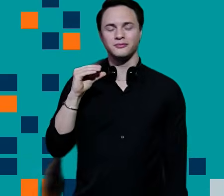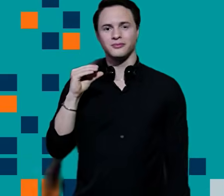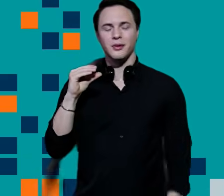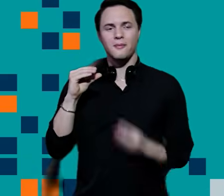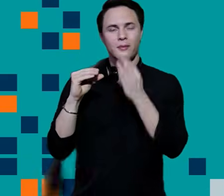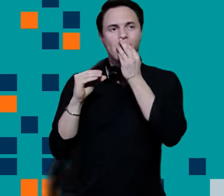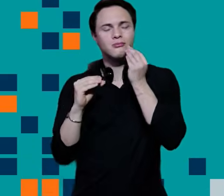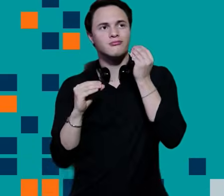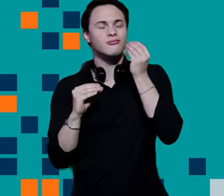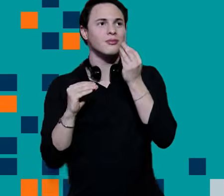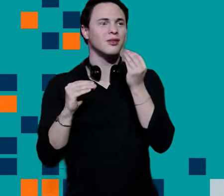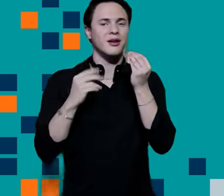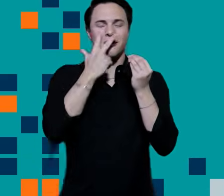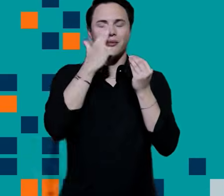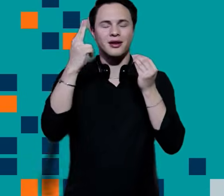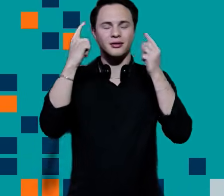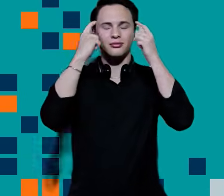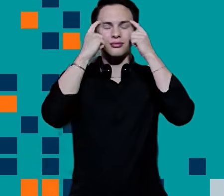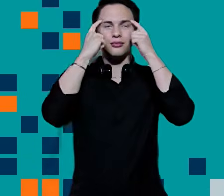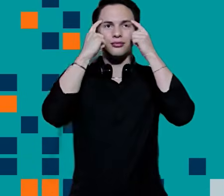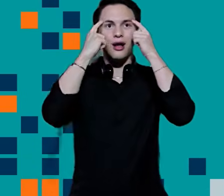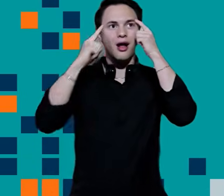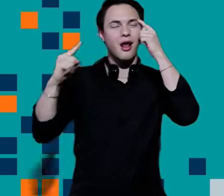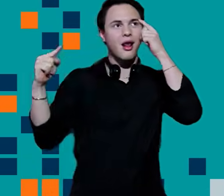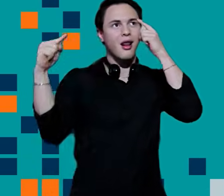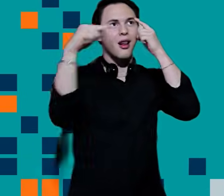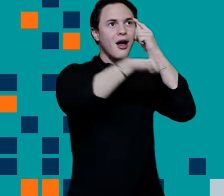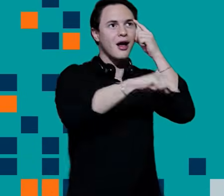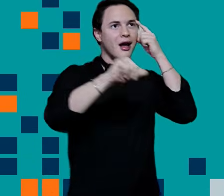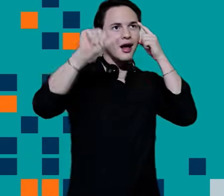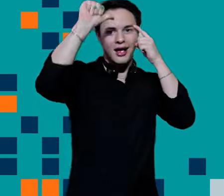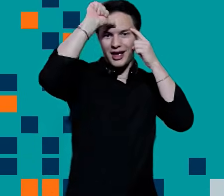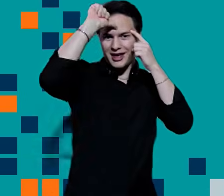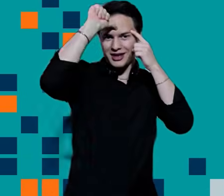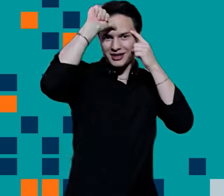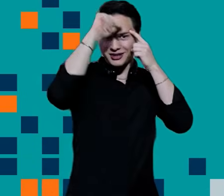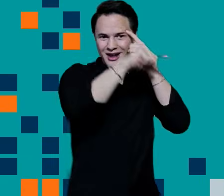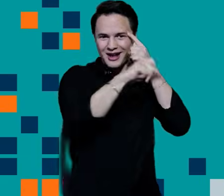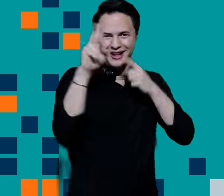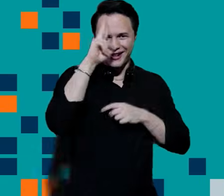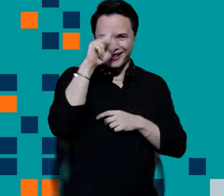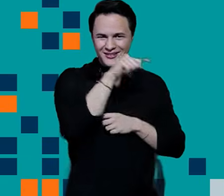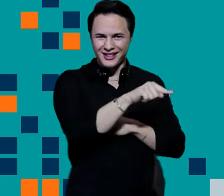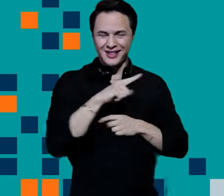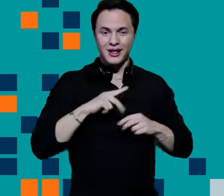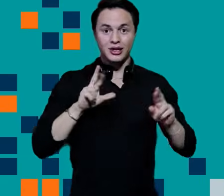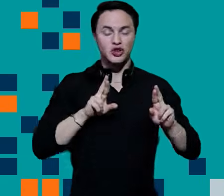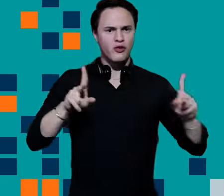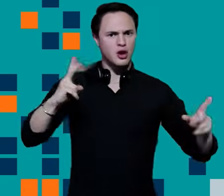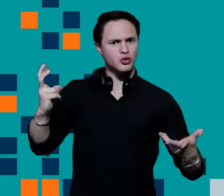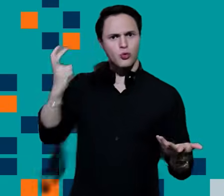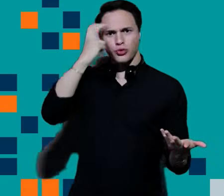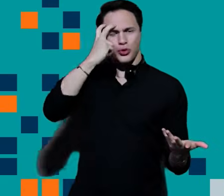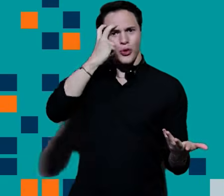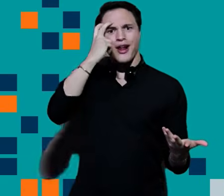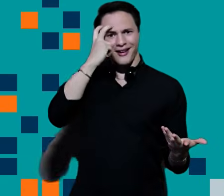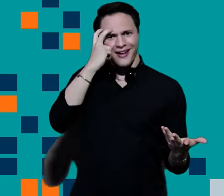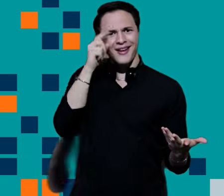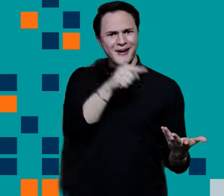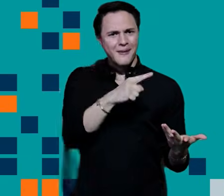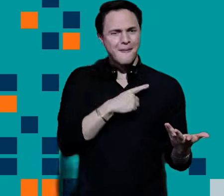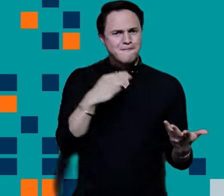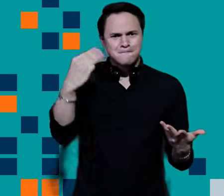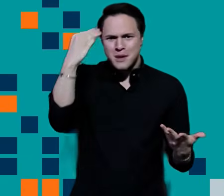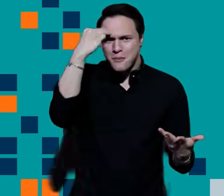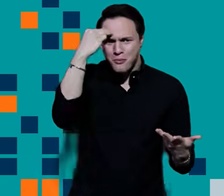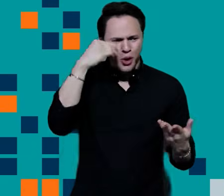flavor and I move it into India and put it in an Indian biryani, the cultural and the memory and